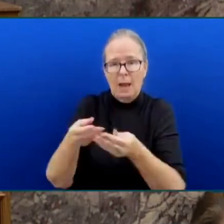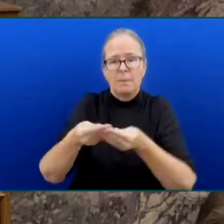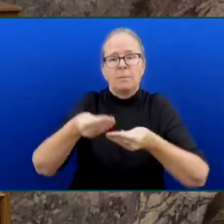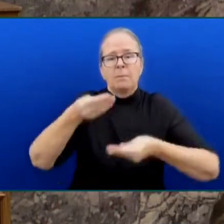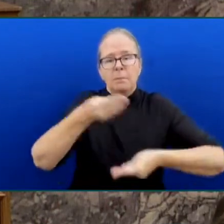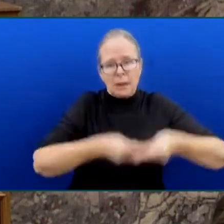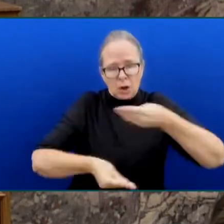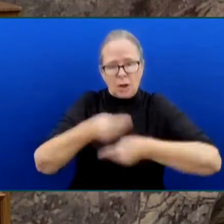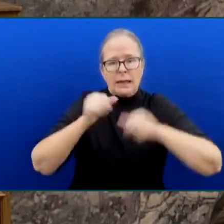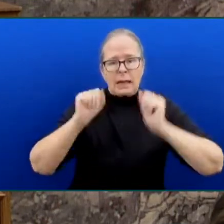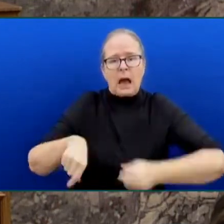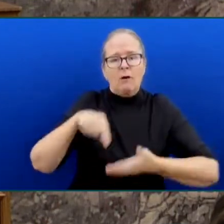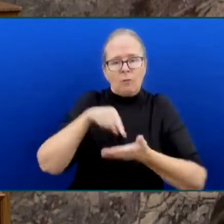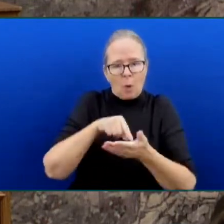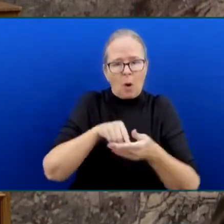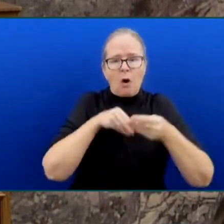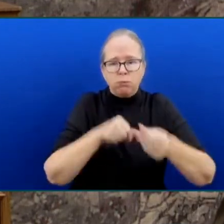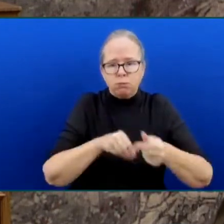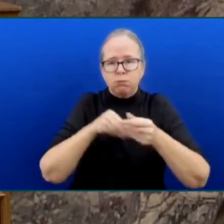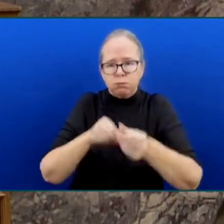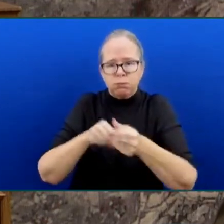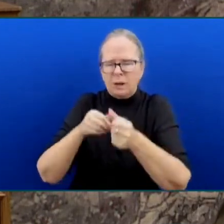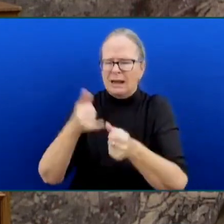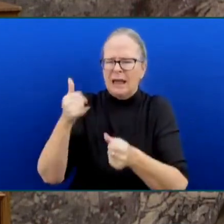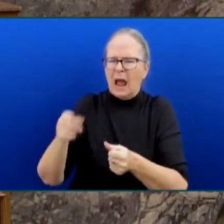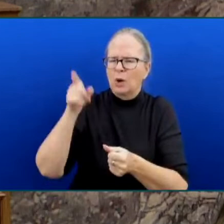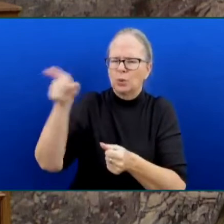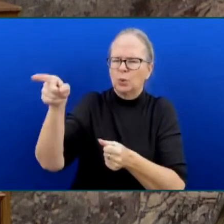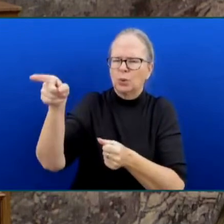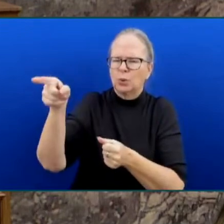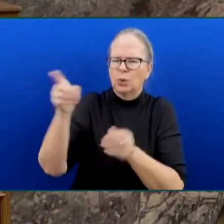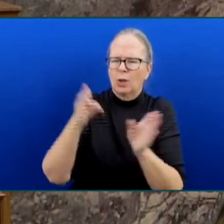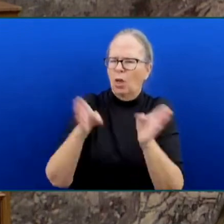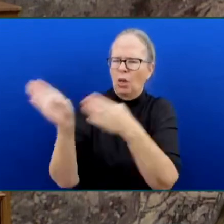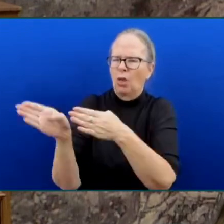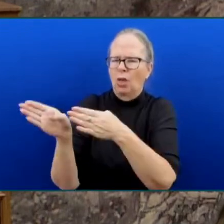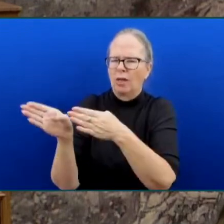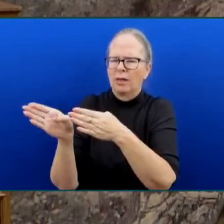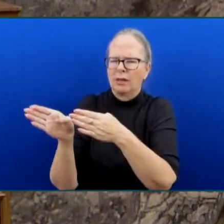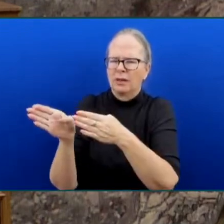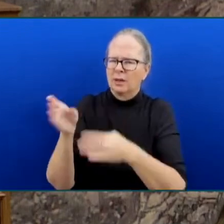And I would remind the Premier that it was his NDP that